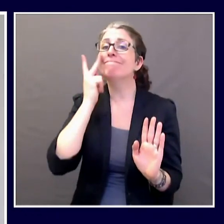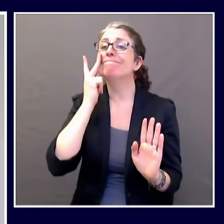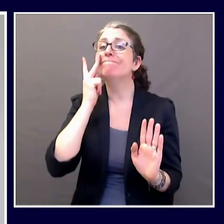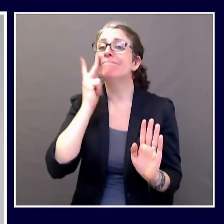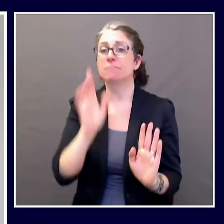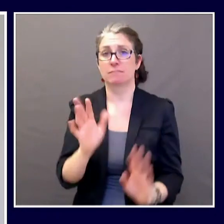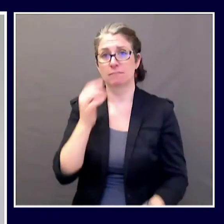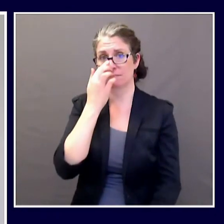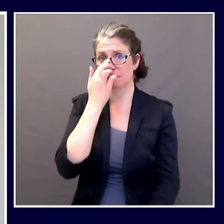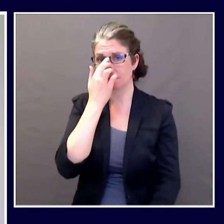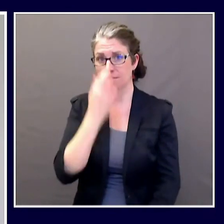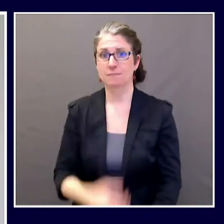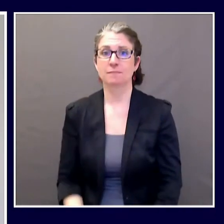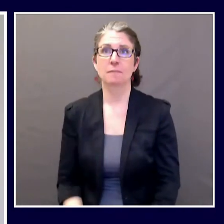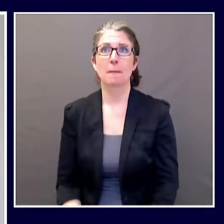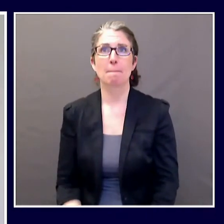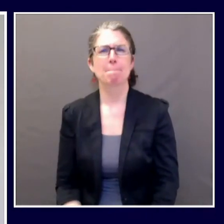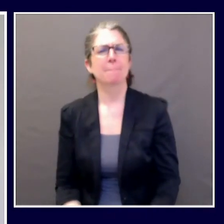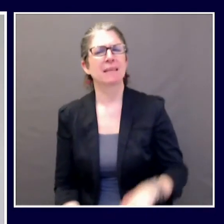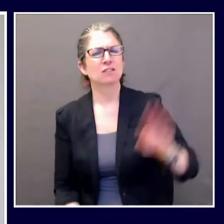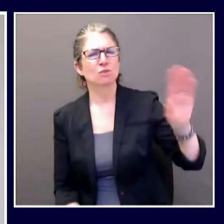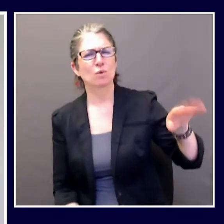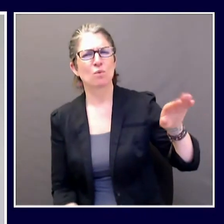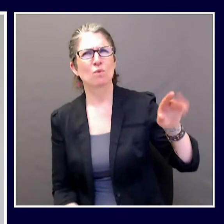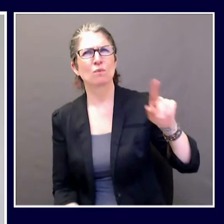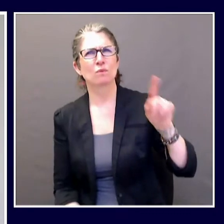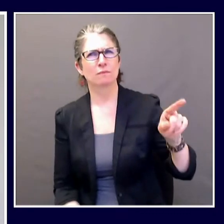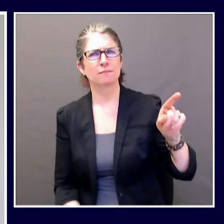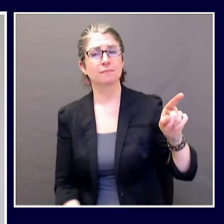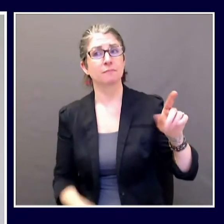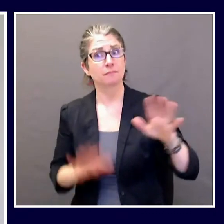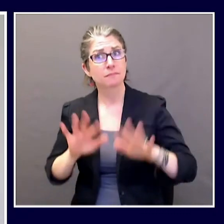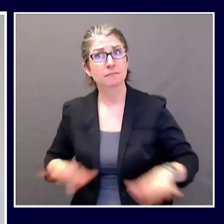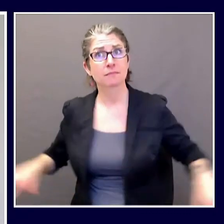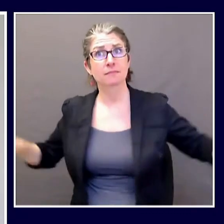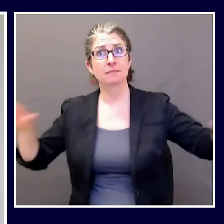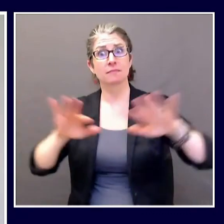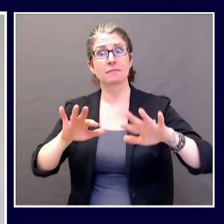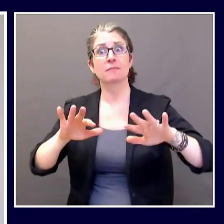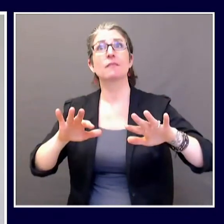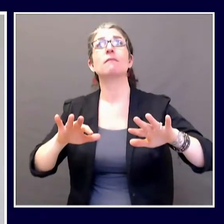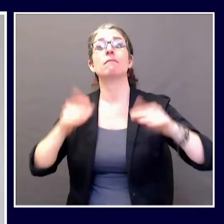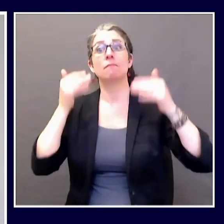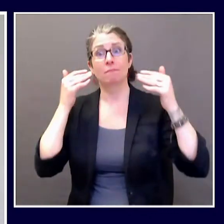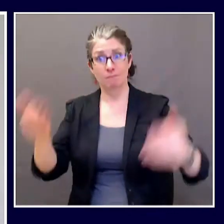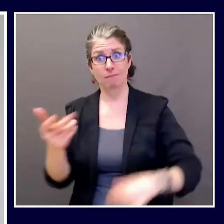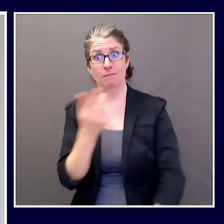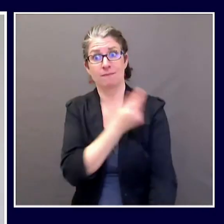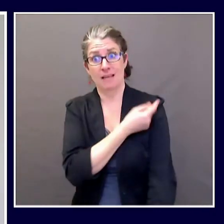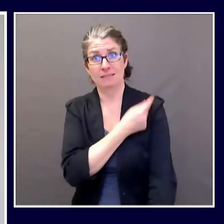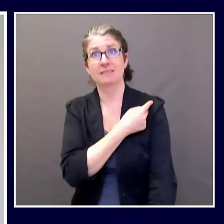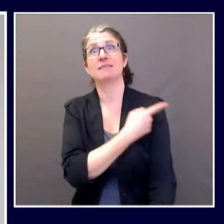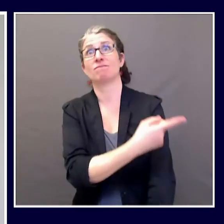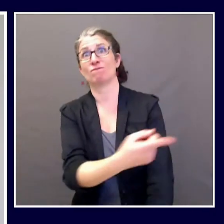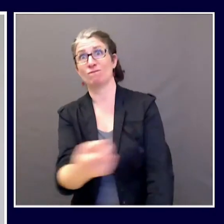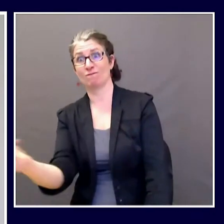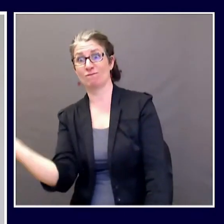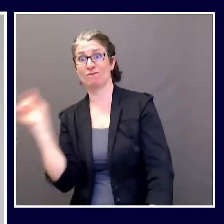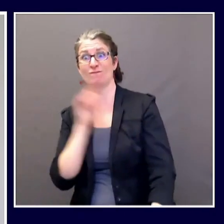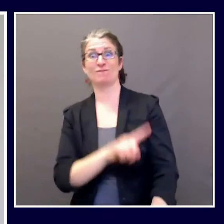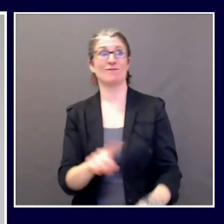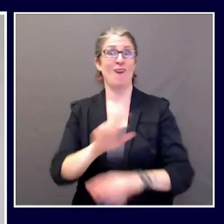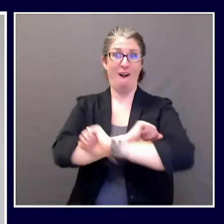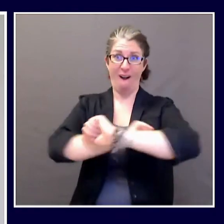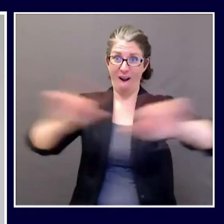who wants a vaccine has had an opportunity to get one, will the only people who are at risk at that point be the people who